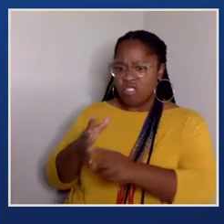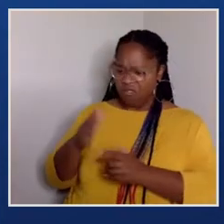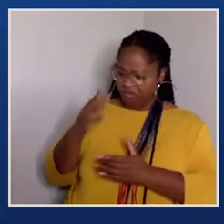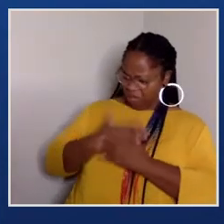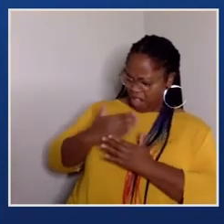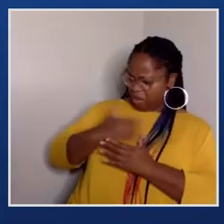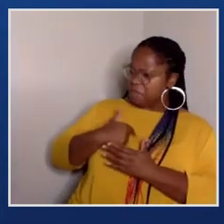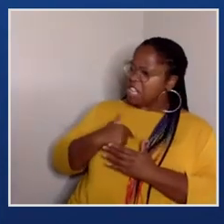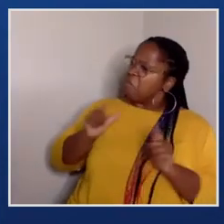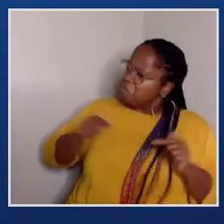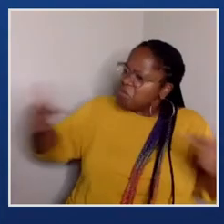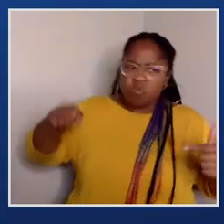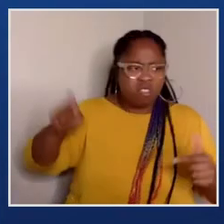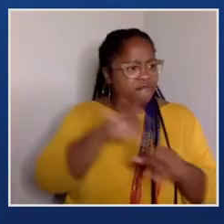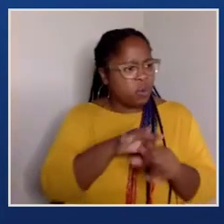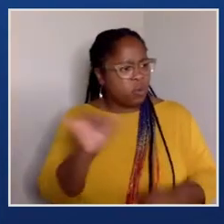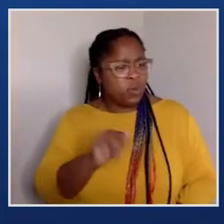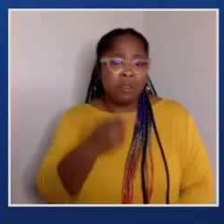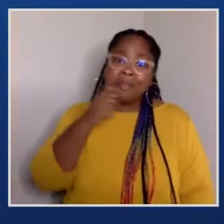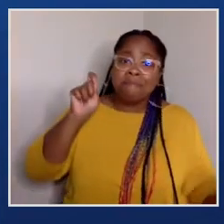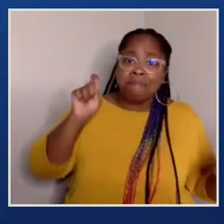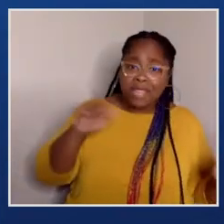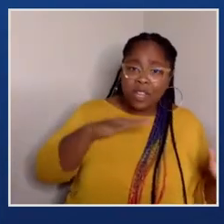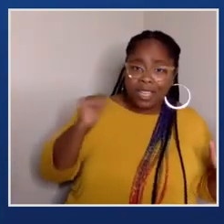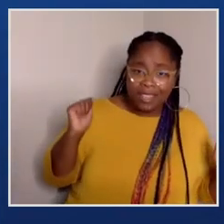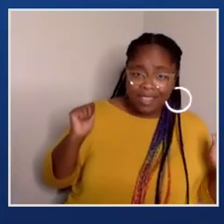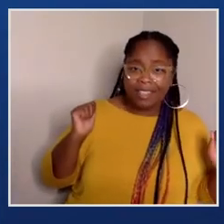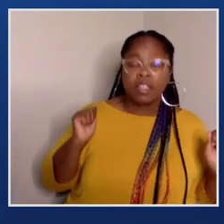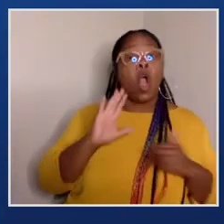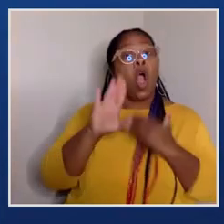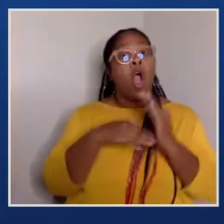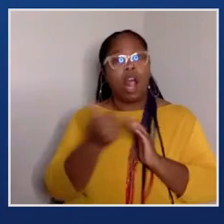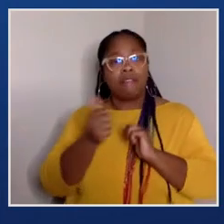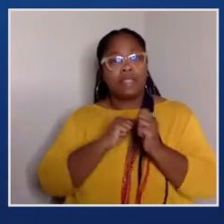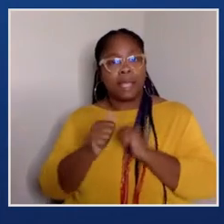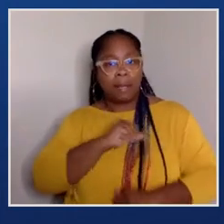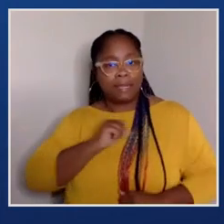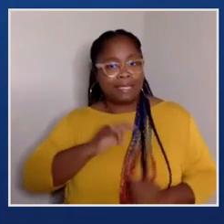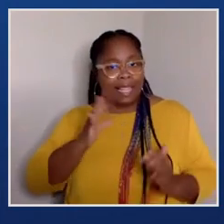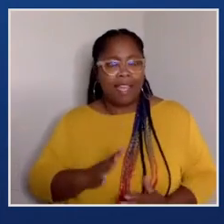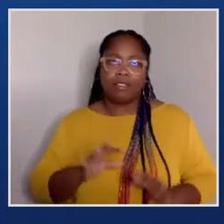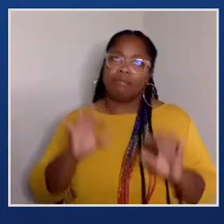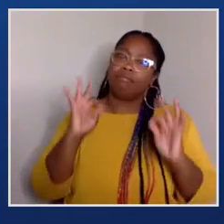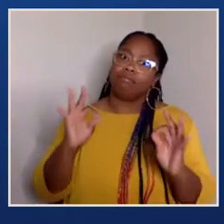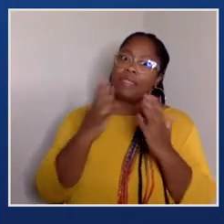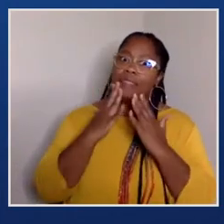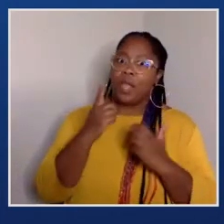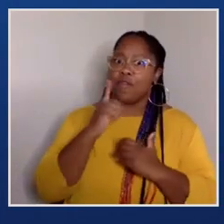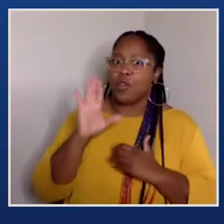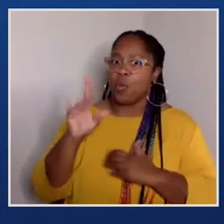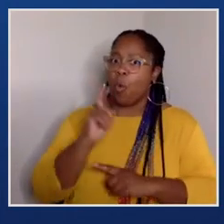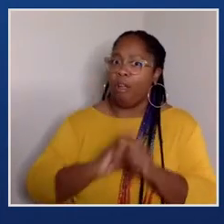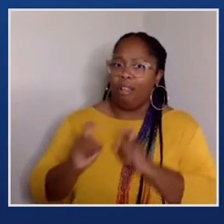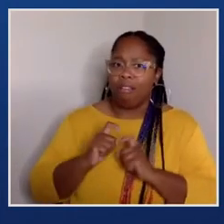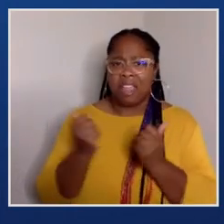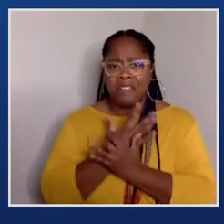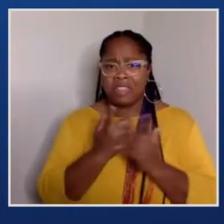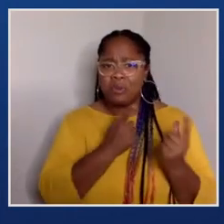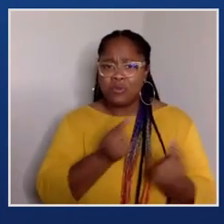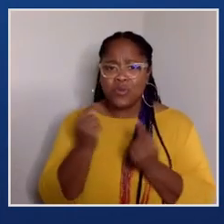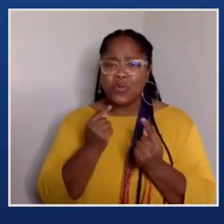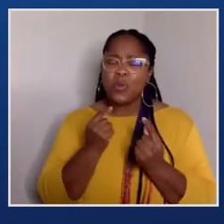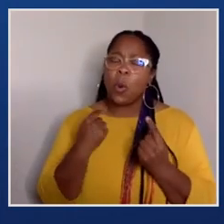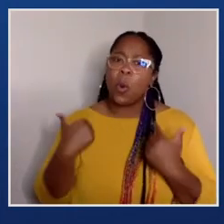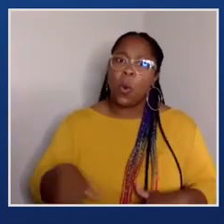period. Also, I want to give a shout out to all the campaign staffers. Thank you for your contributions. I'm telling you, we couldn't do it without